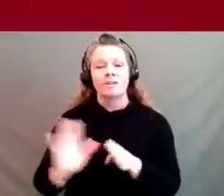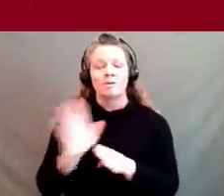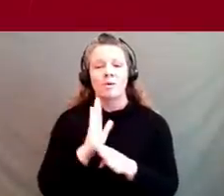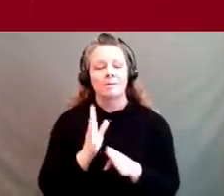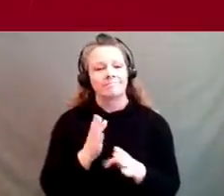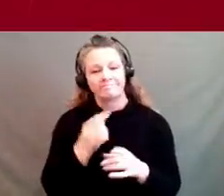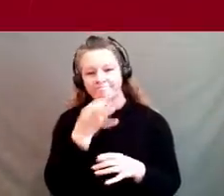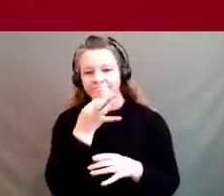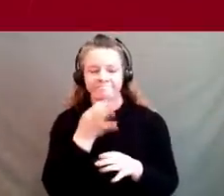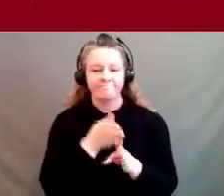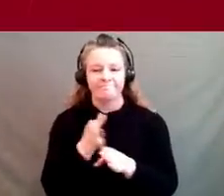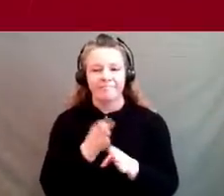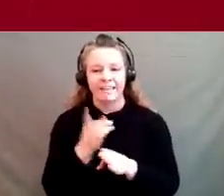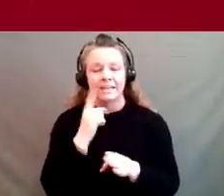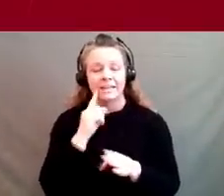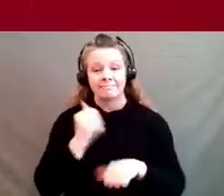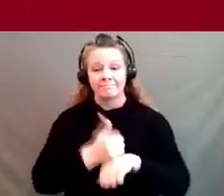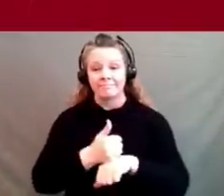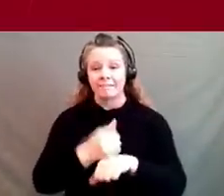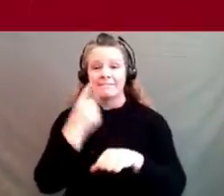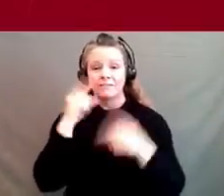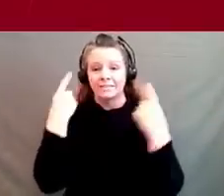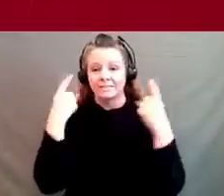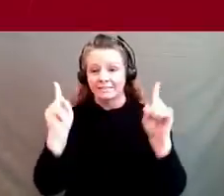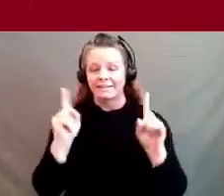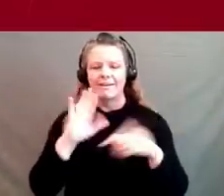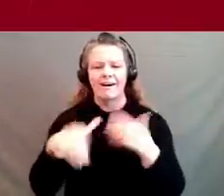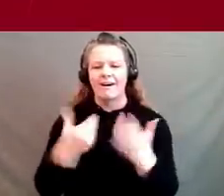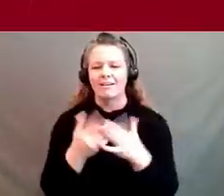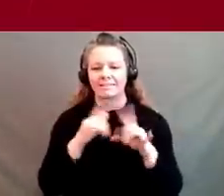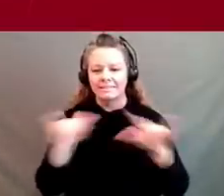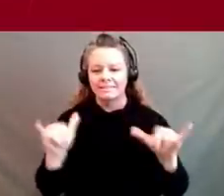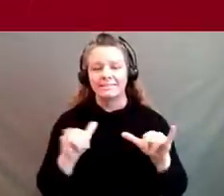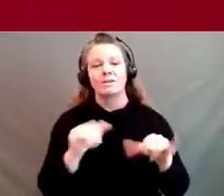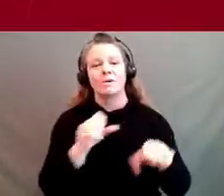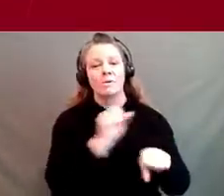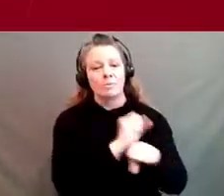for workplace success, all while juggling work, family